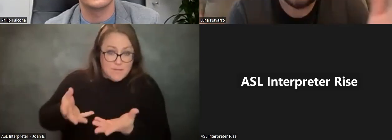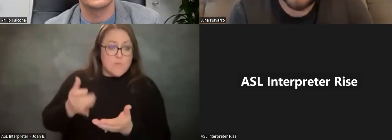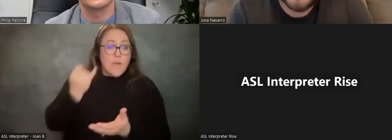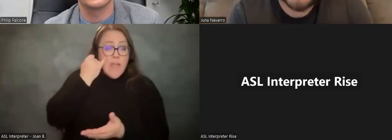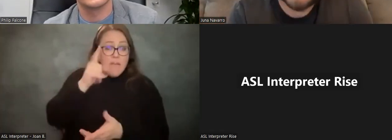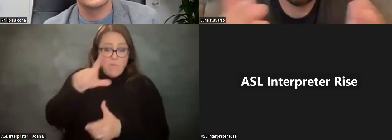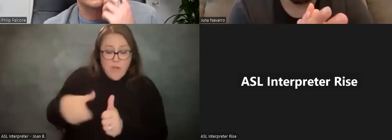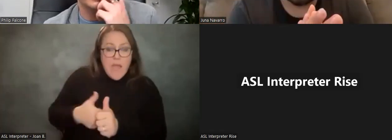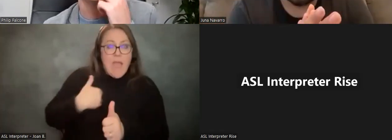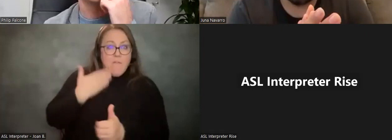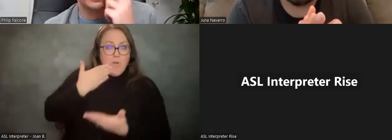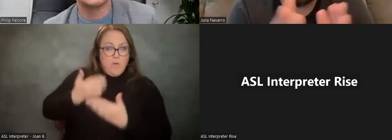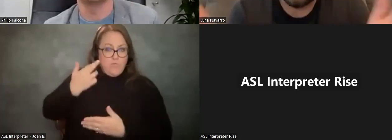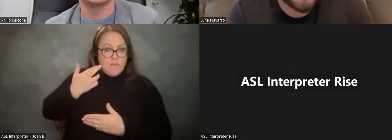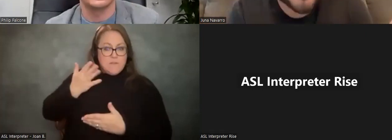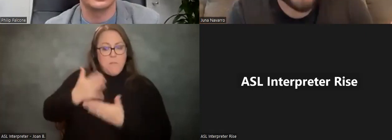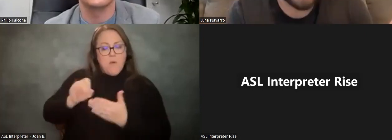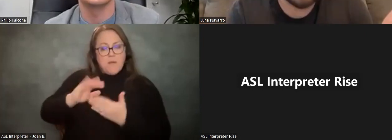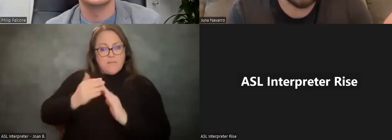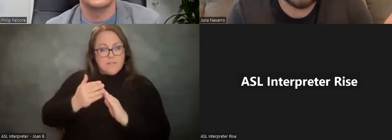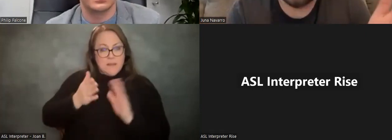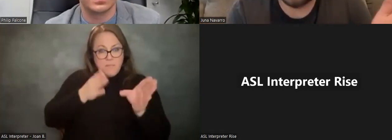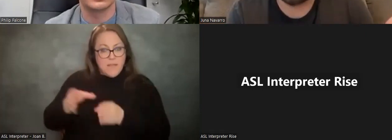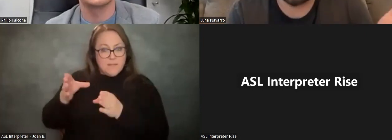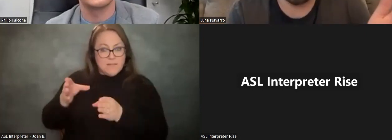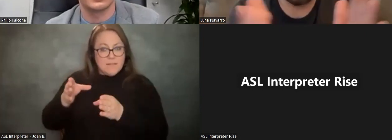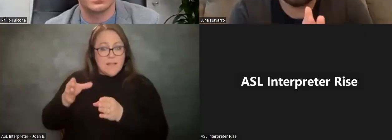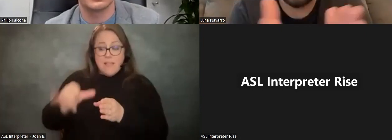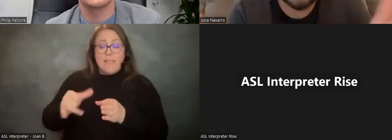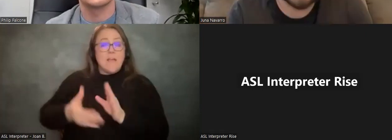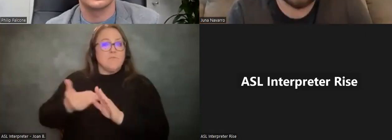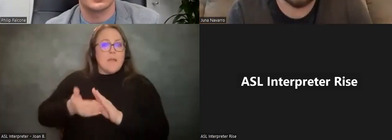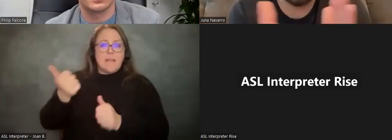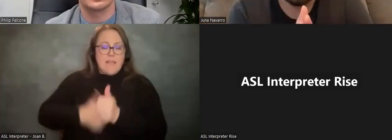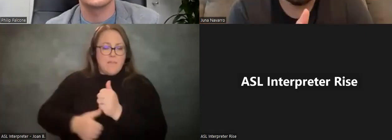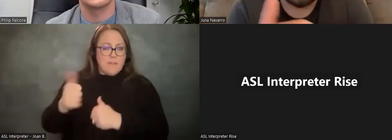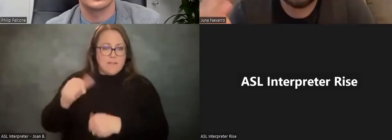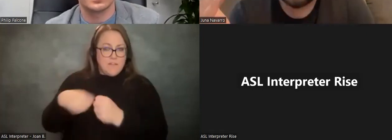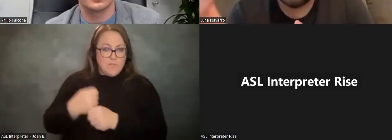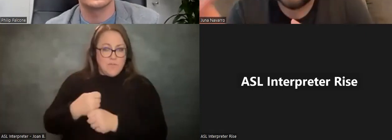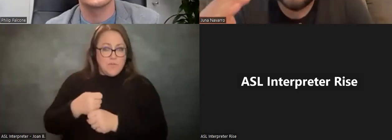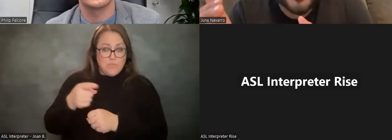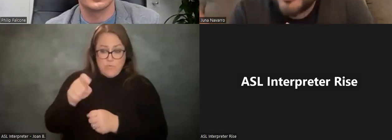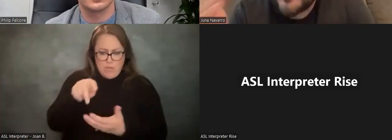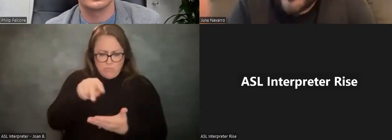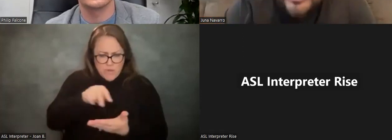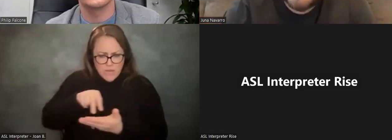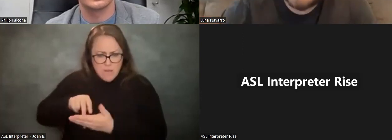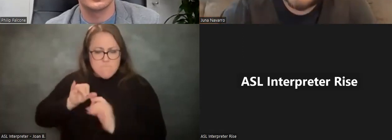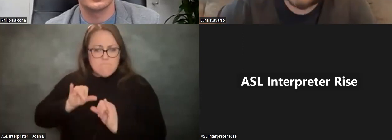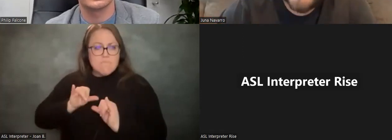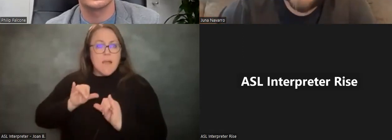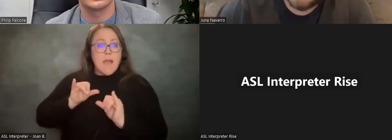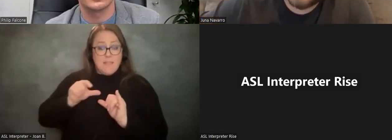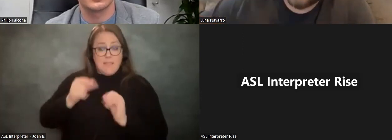part of city planning, every city planning is written every 10 years. So you can even research that book and just really